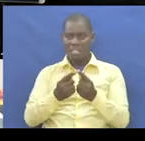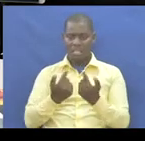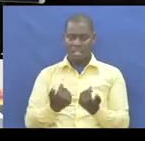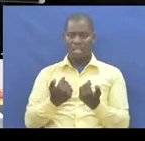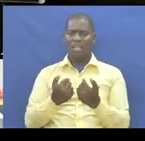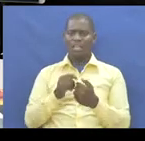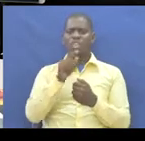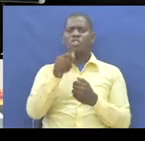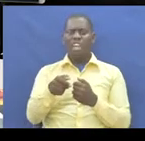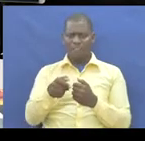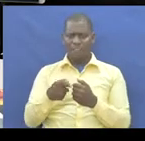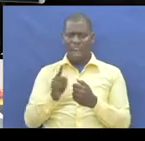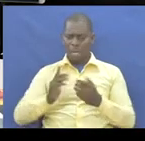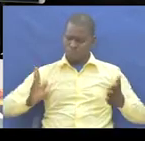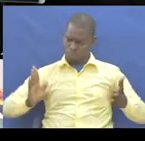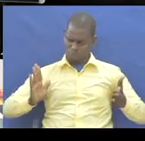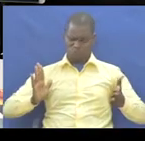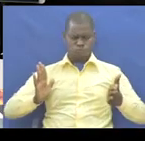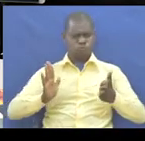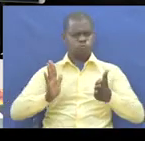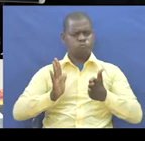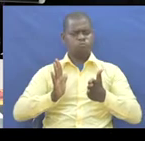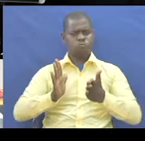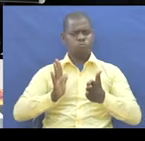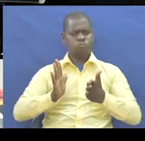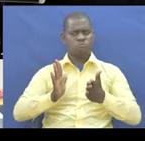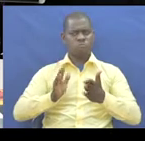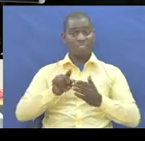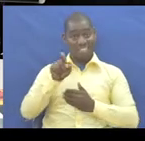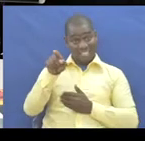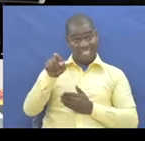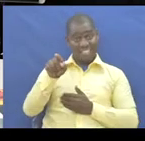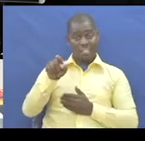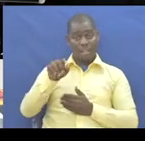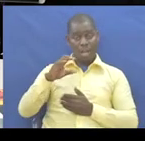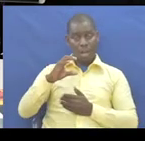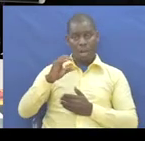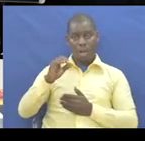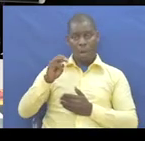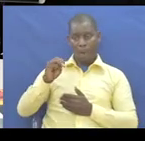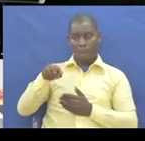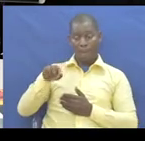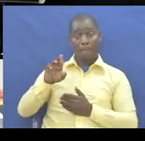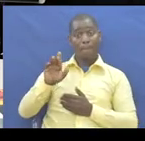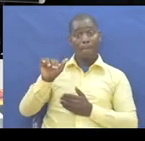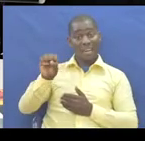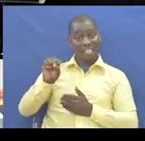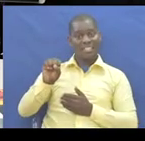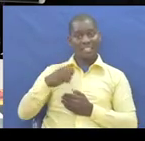this object, the shape might change. Look here. If I compress